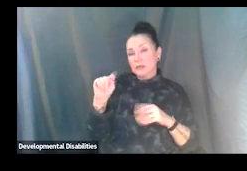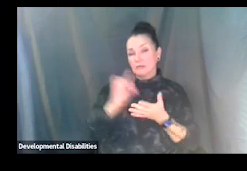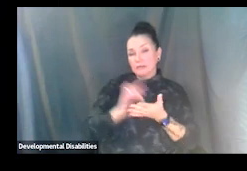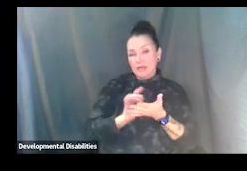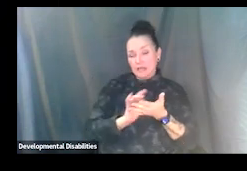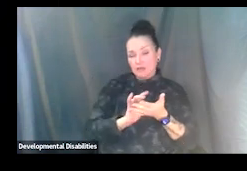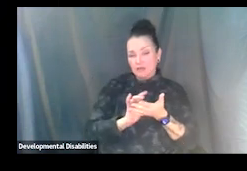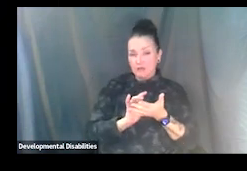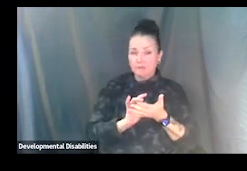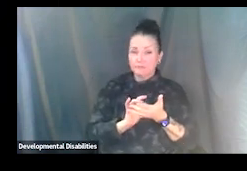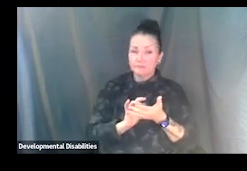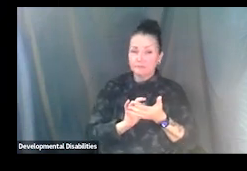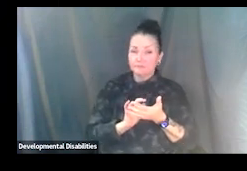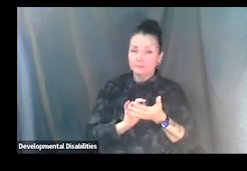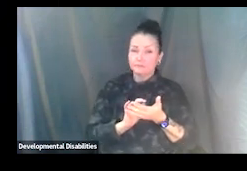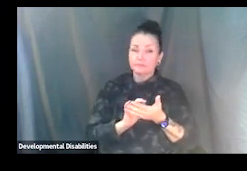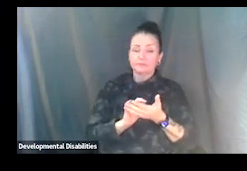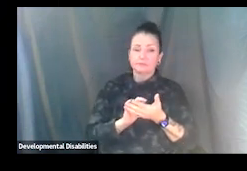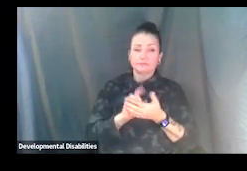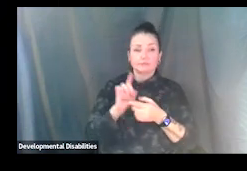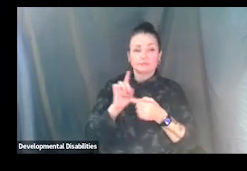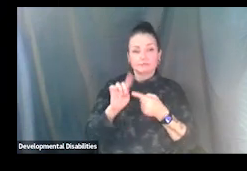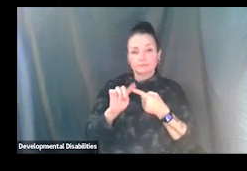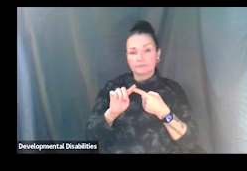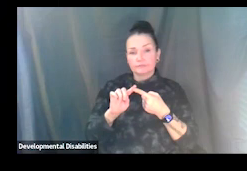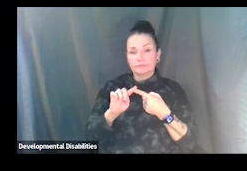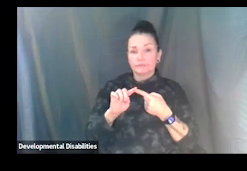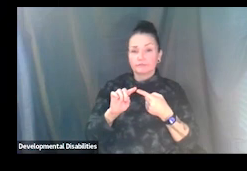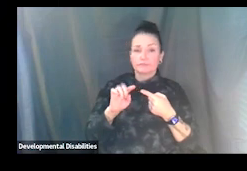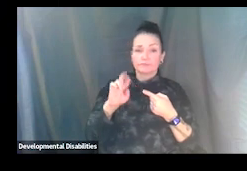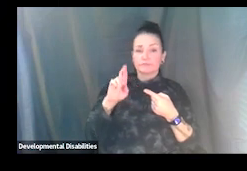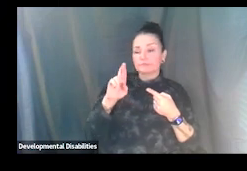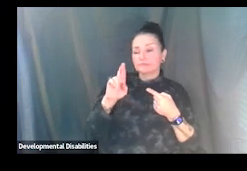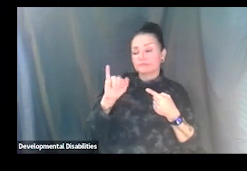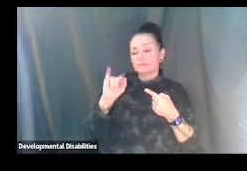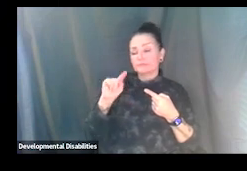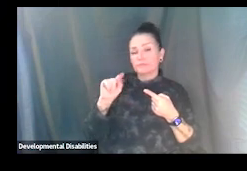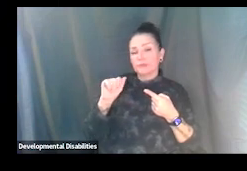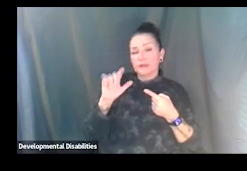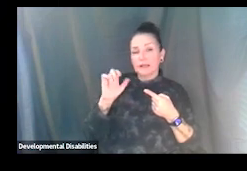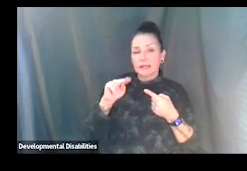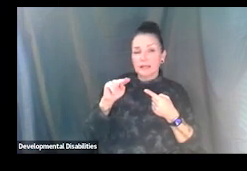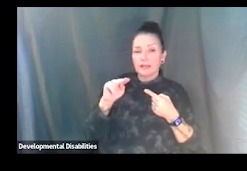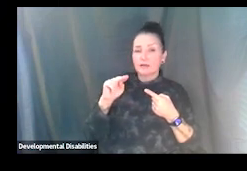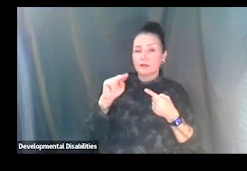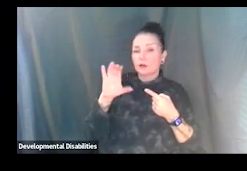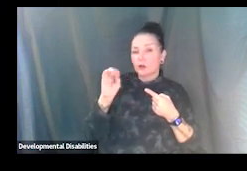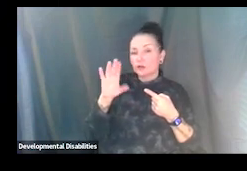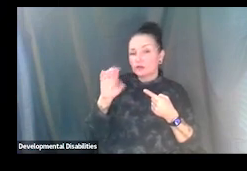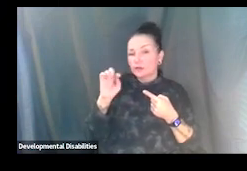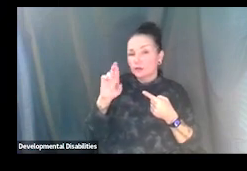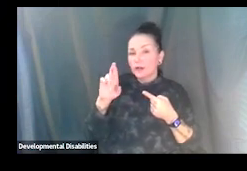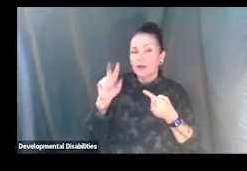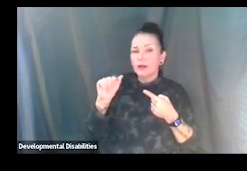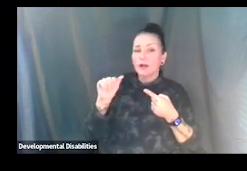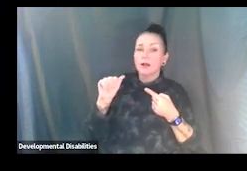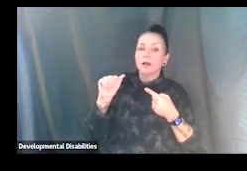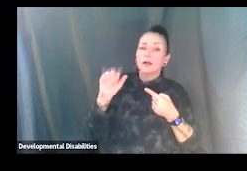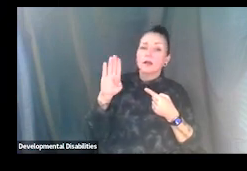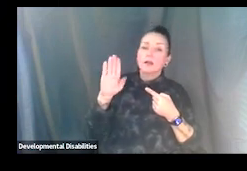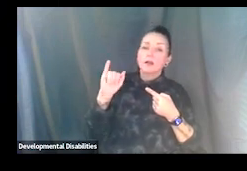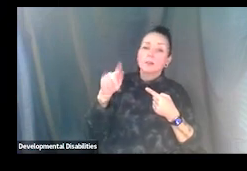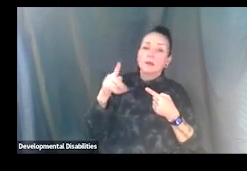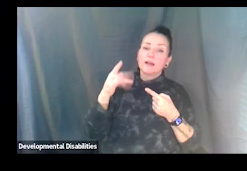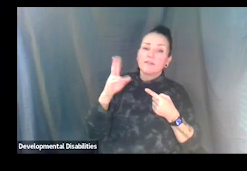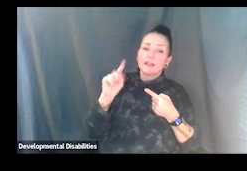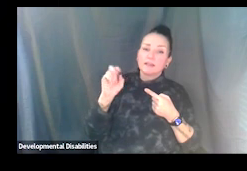factors. So in Canada, we have methylphenidate, which is Ritalin, Concerta, Bifenthrin, and Foquest, dextroamphetamine, which is Dexedrine and Vyvanse,